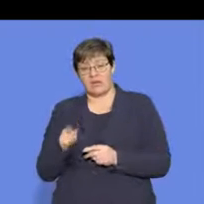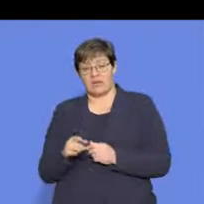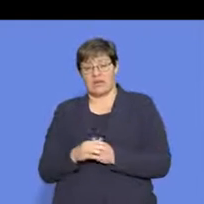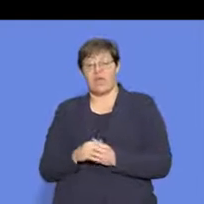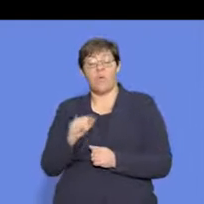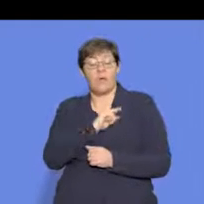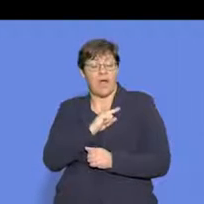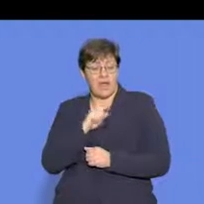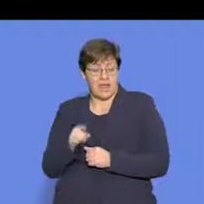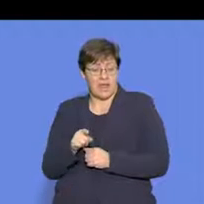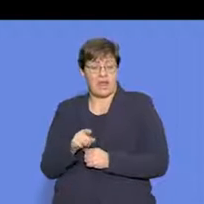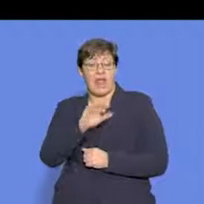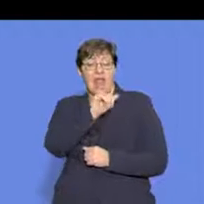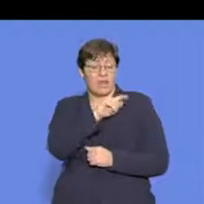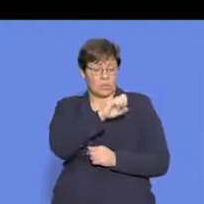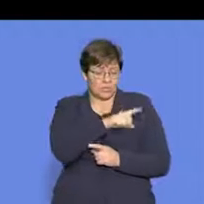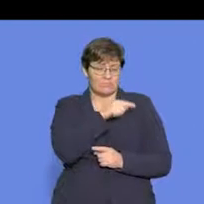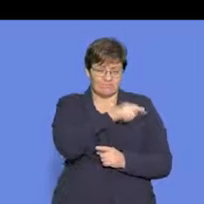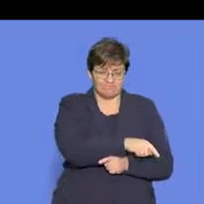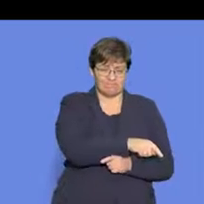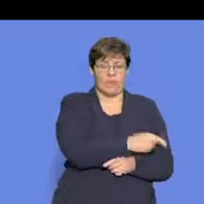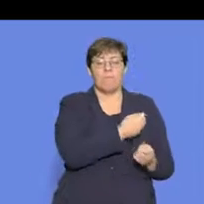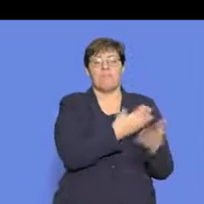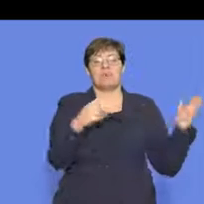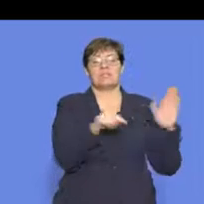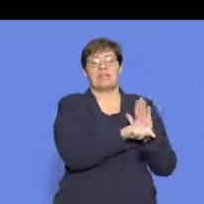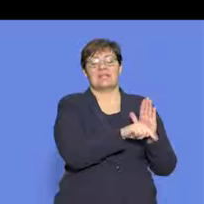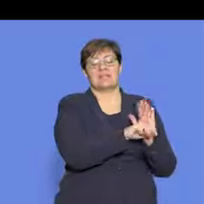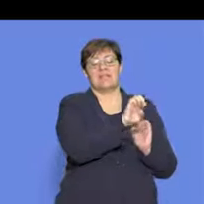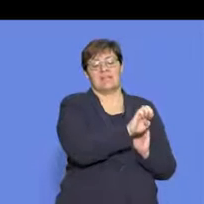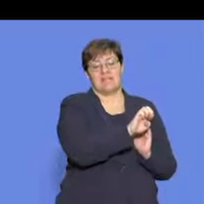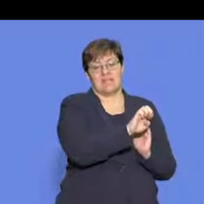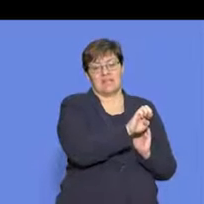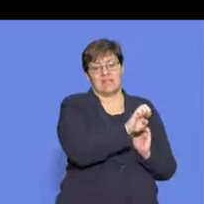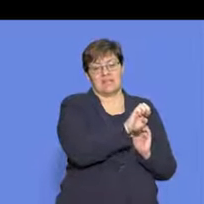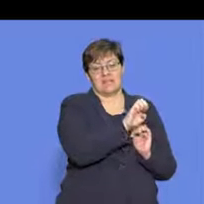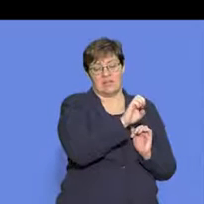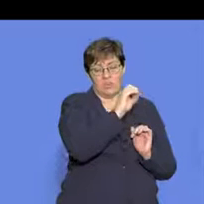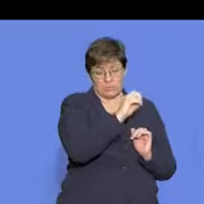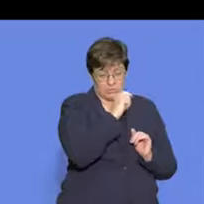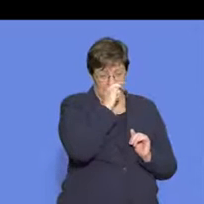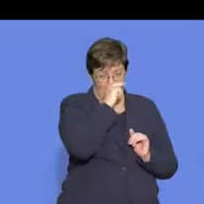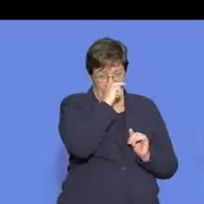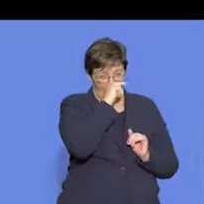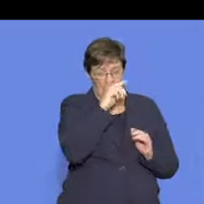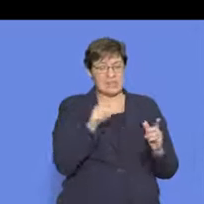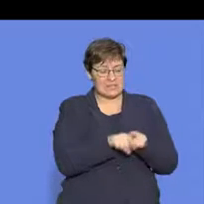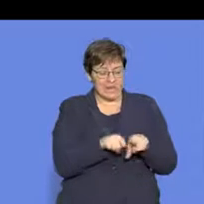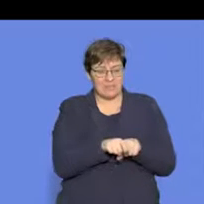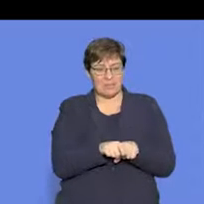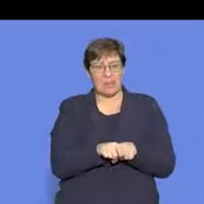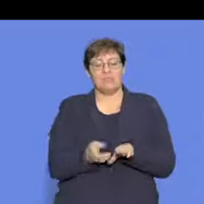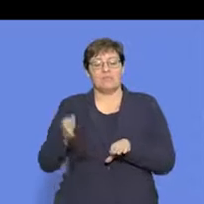very important to remember that, and that because of that, the anode is going to be the one that has the most negative E naught.